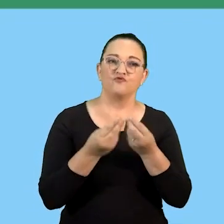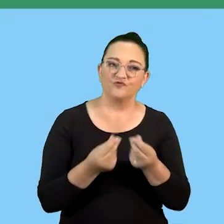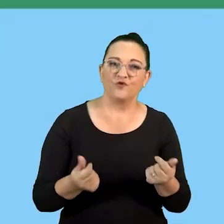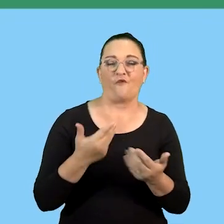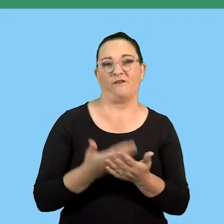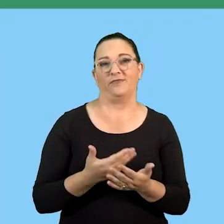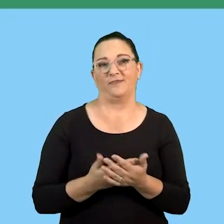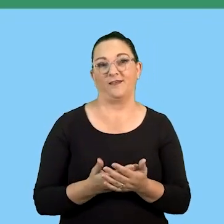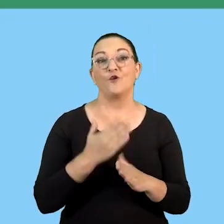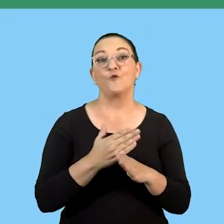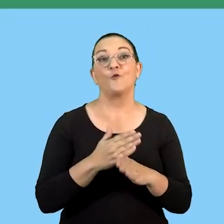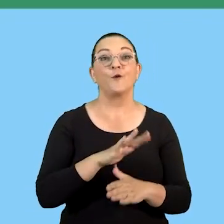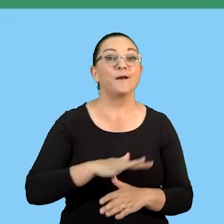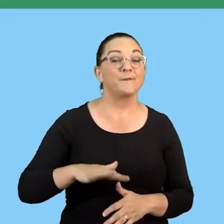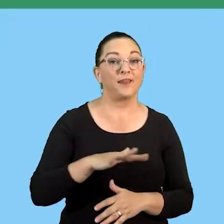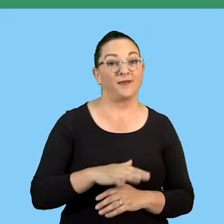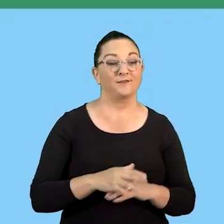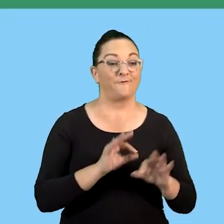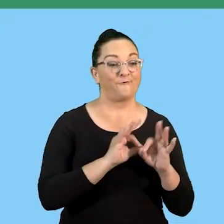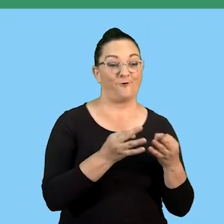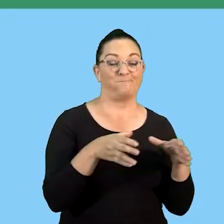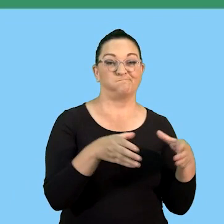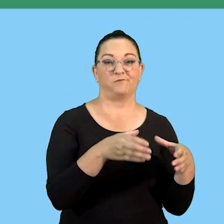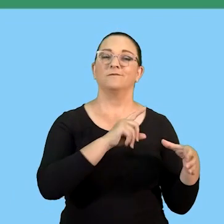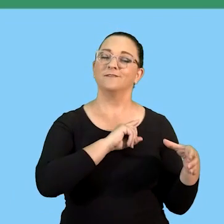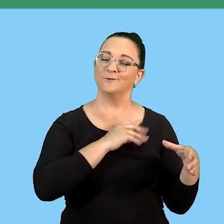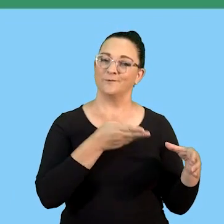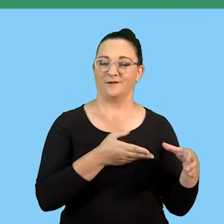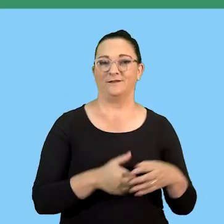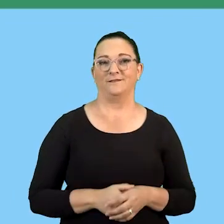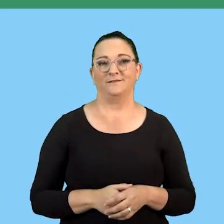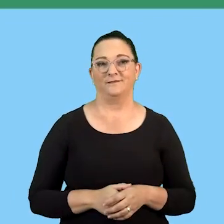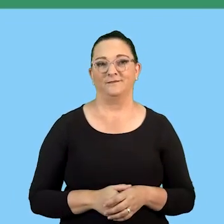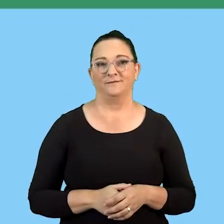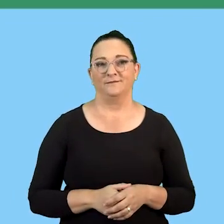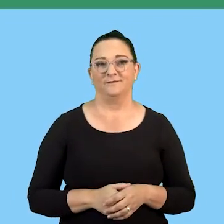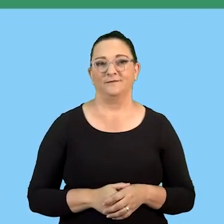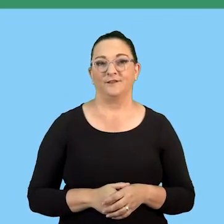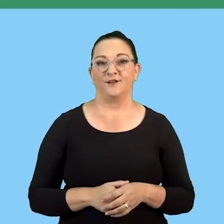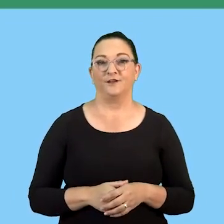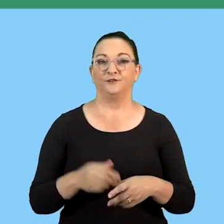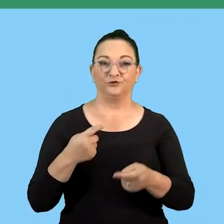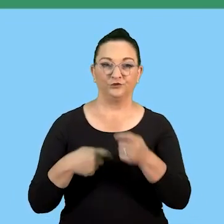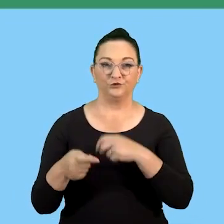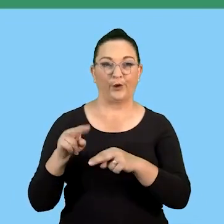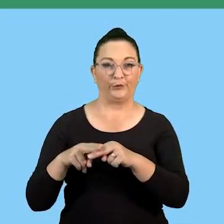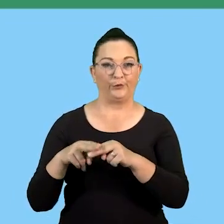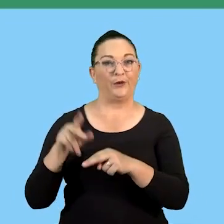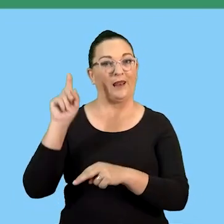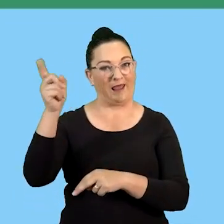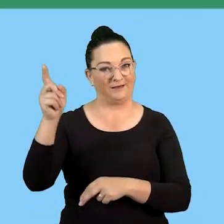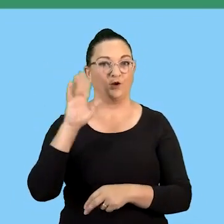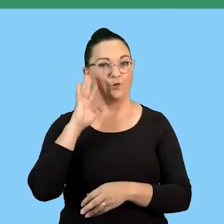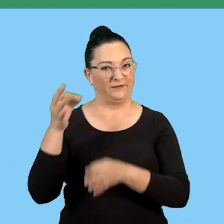whole point of having the workplace forums. But somebody might ask, but what is the purpose of the trade union then? We'll get to that just